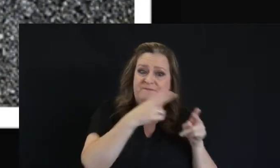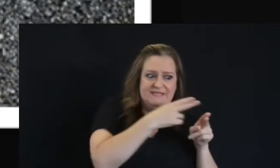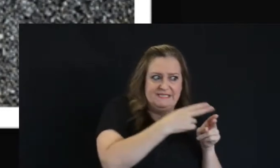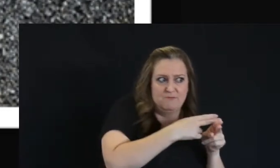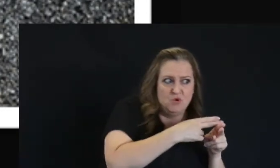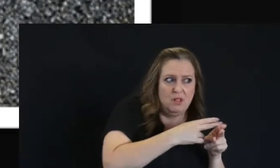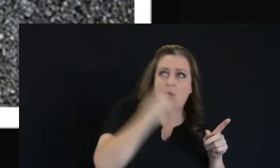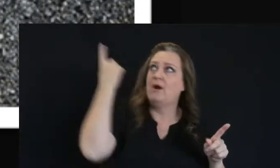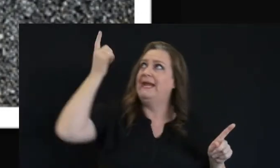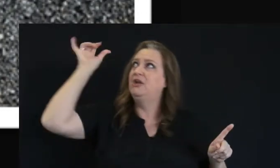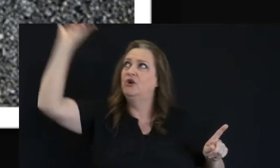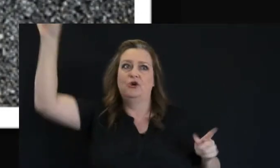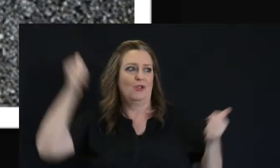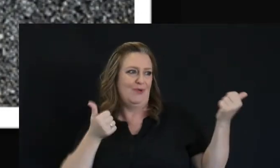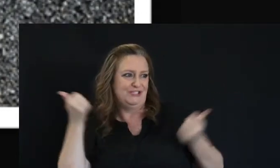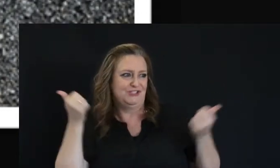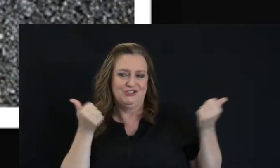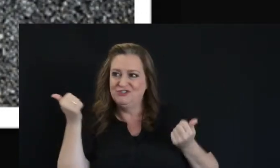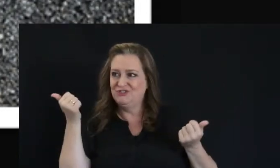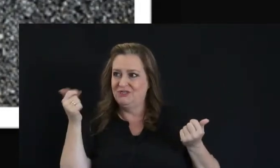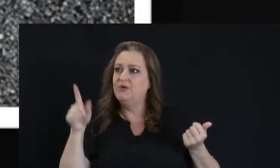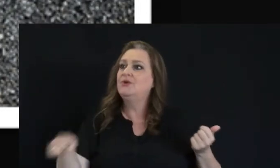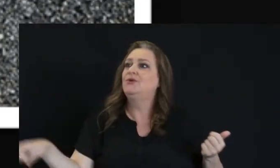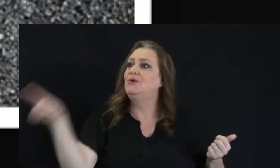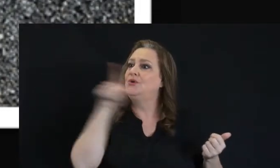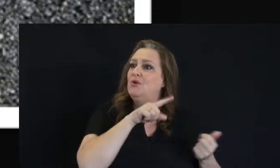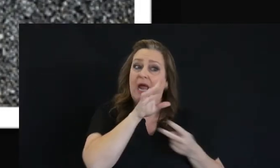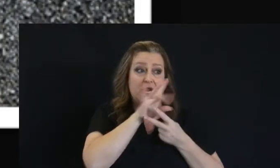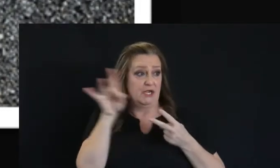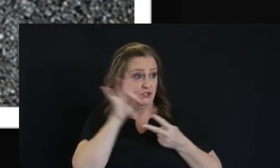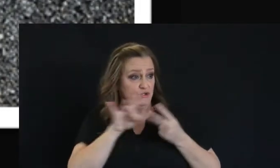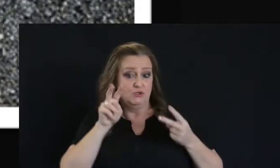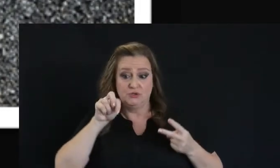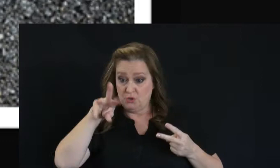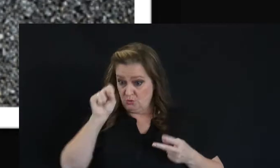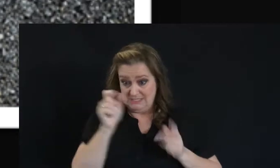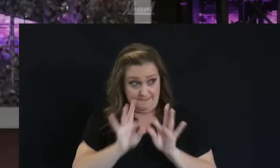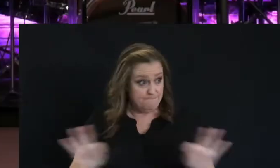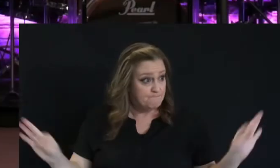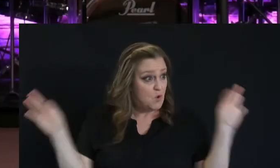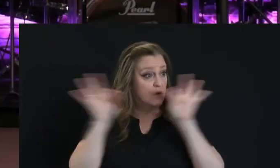eternal. Listen, folks, you not only get to choose the news that's important, you get to interpret the news.